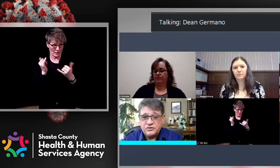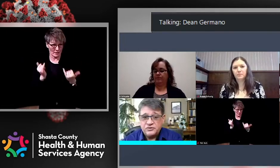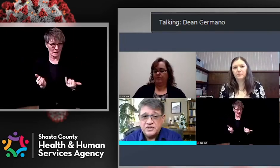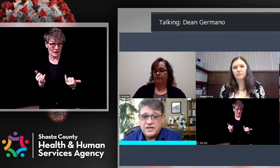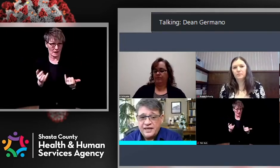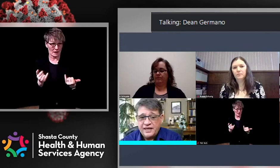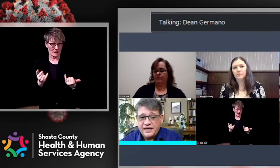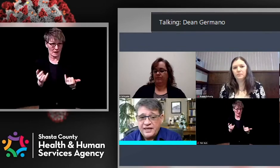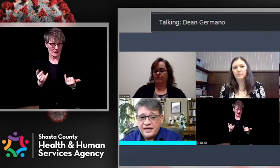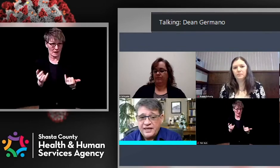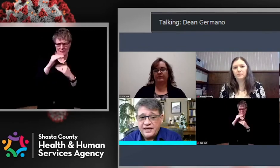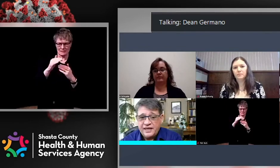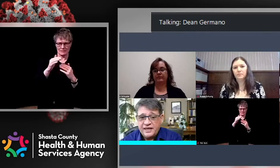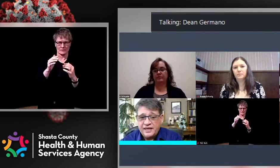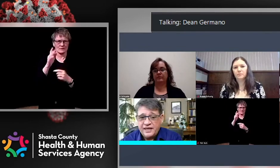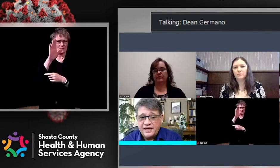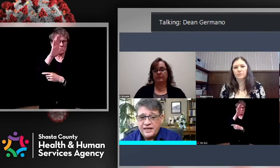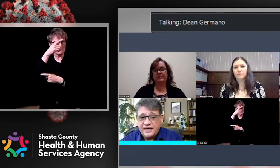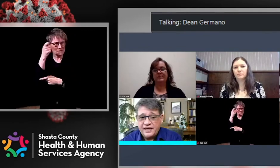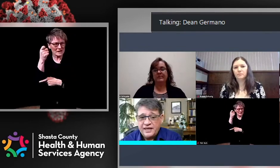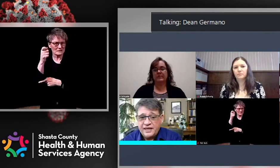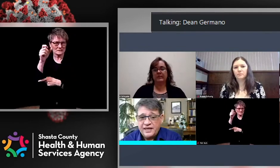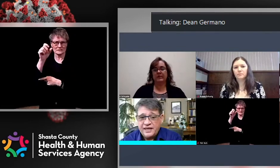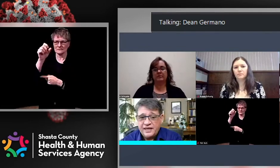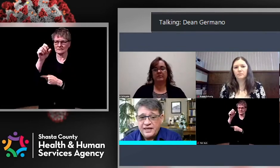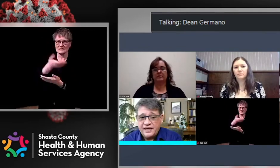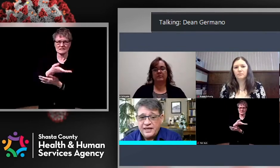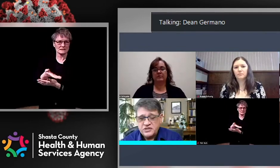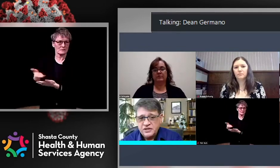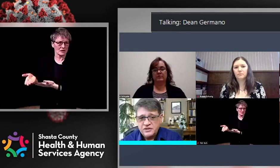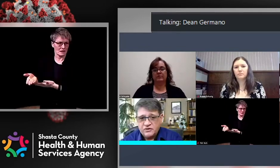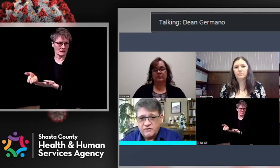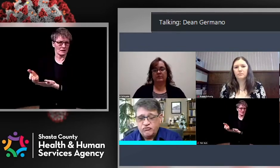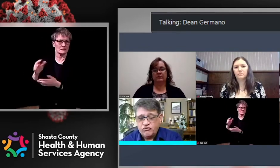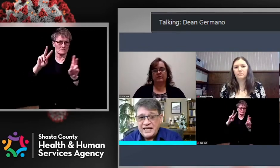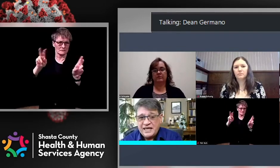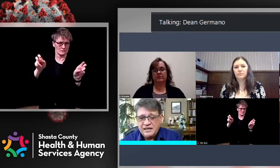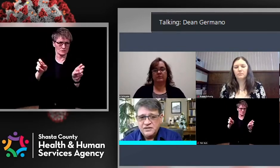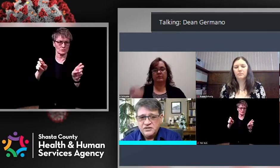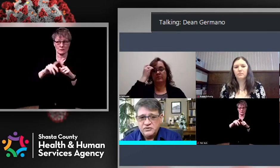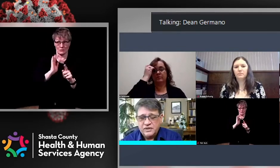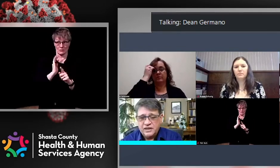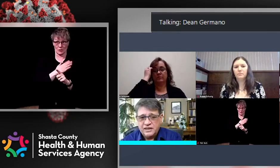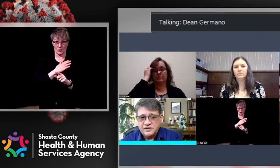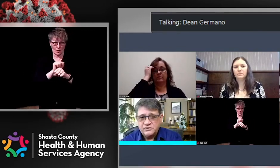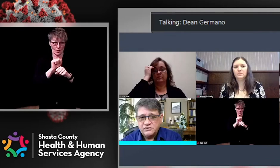supply issues, but we are starting to get our workforce sort of ready